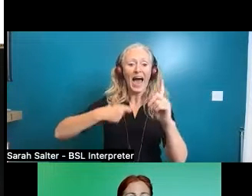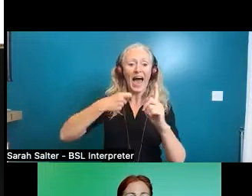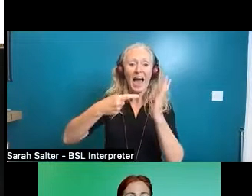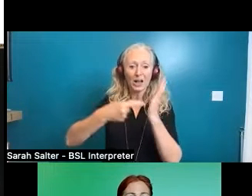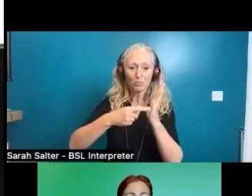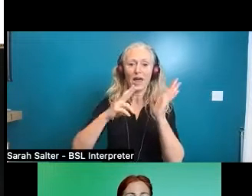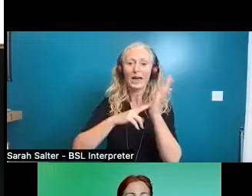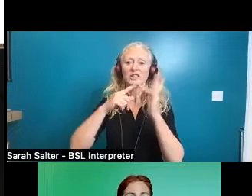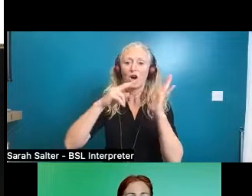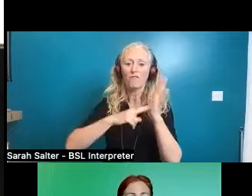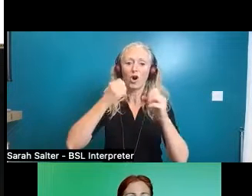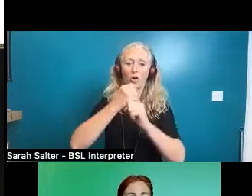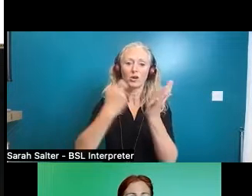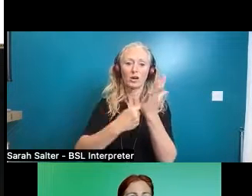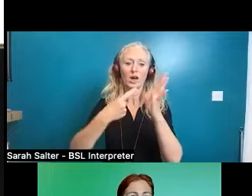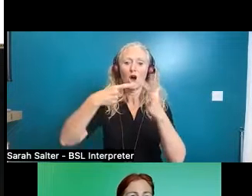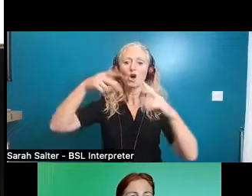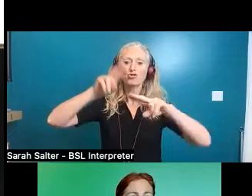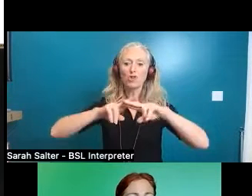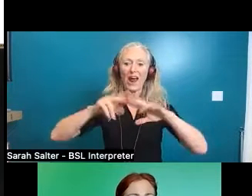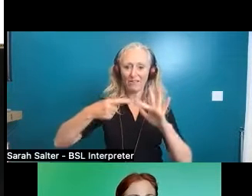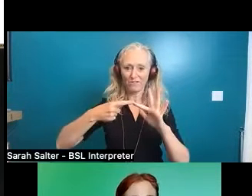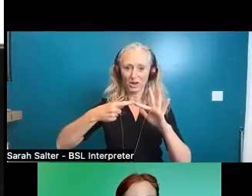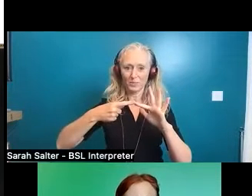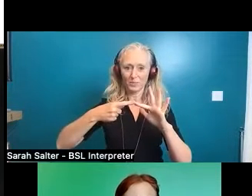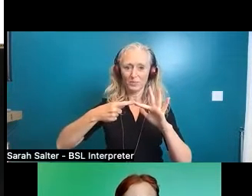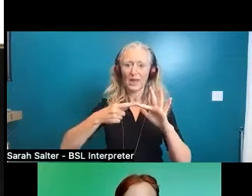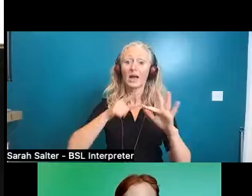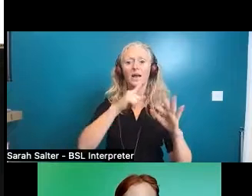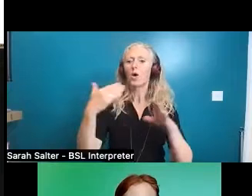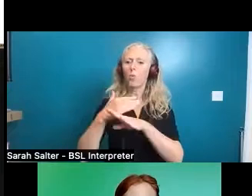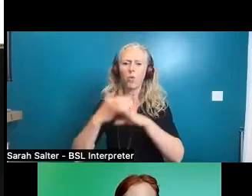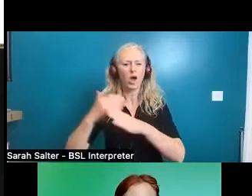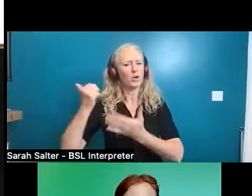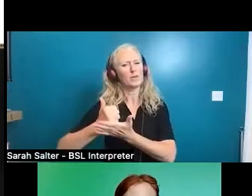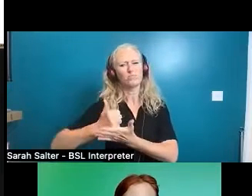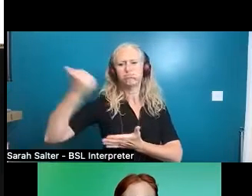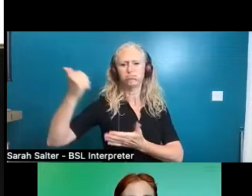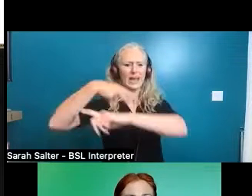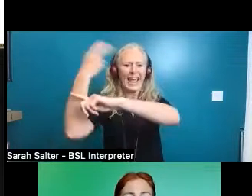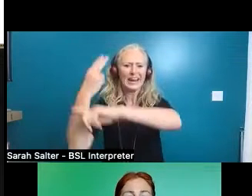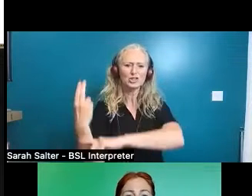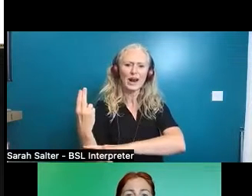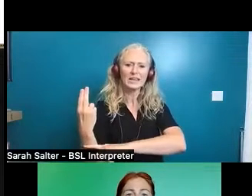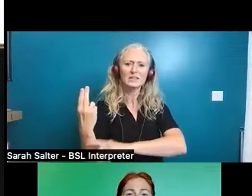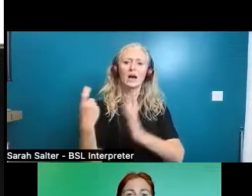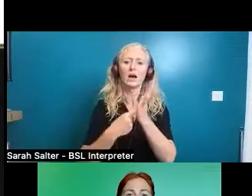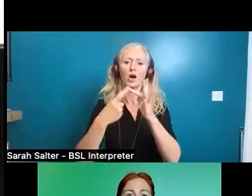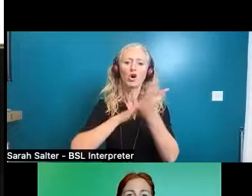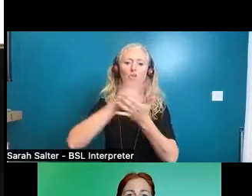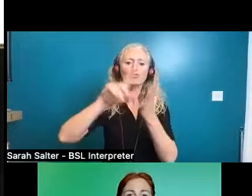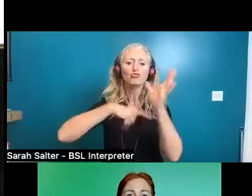alongside an amazing illustrator at the time, a guy called Richard Liebrich, who drew these